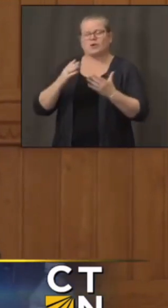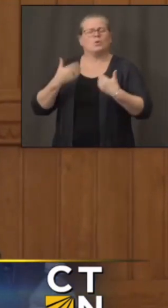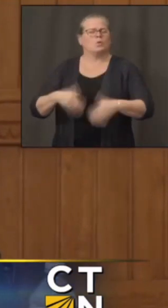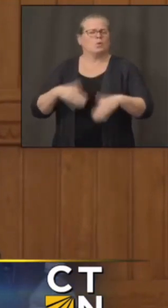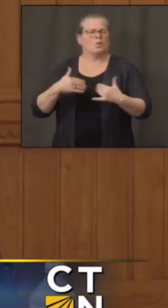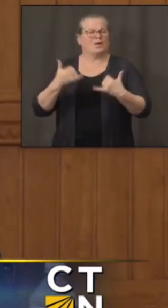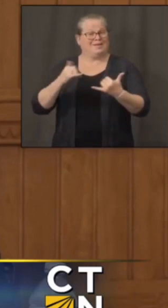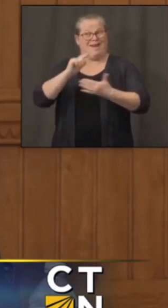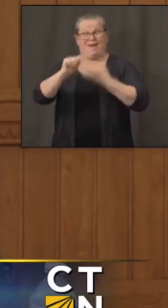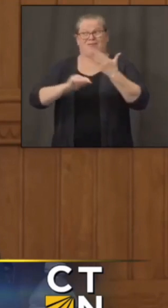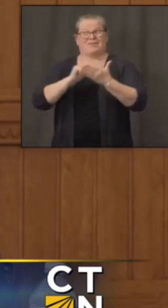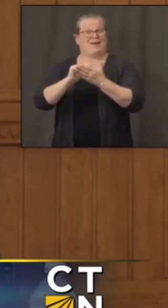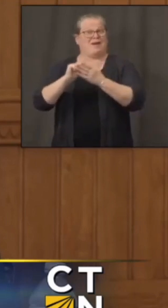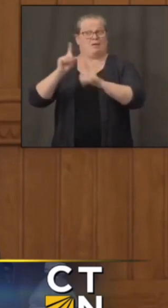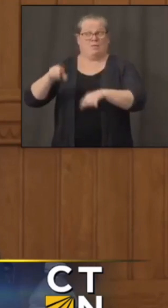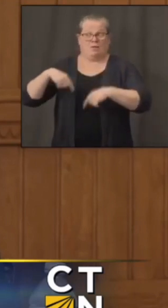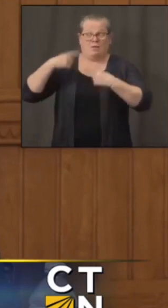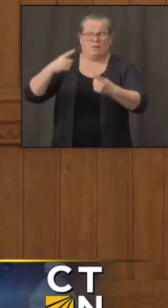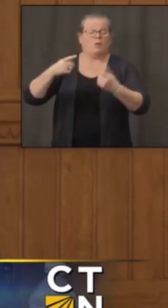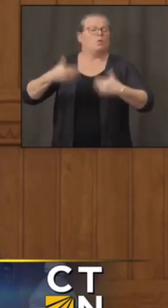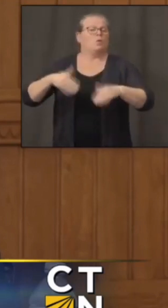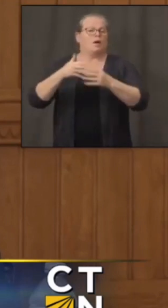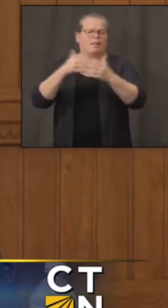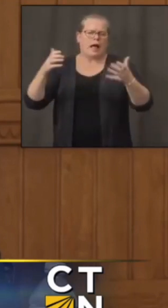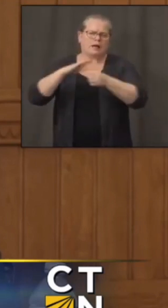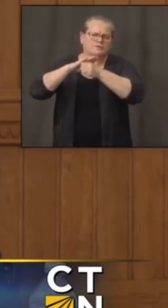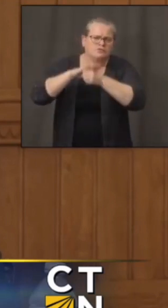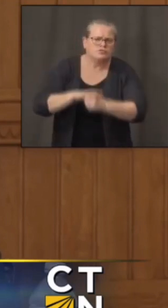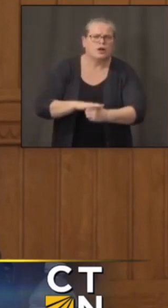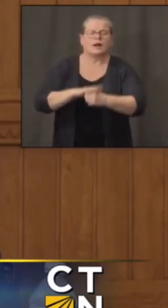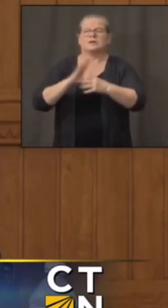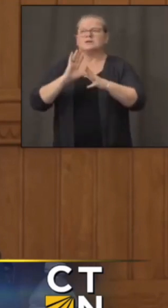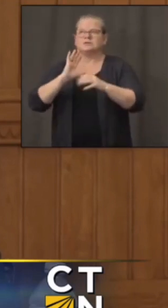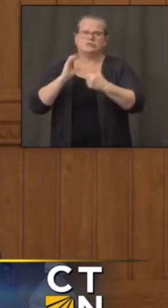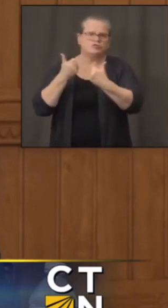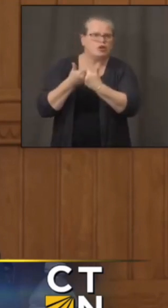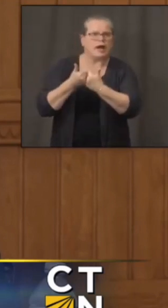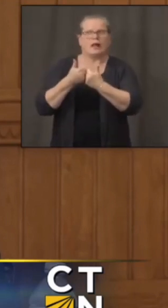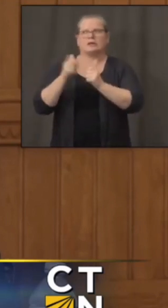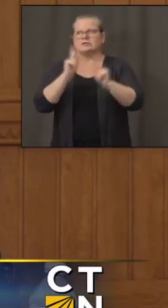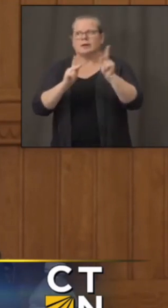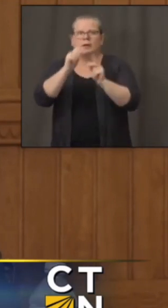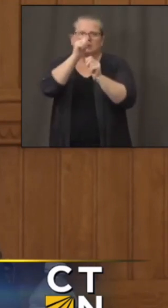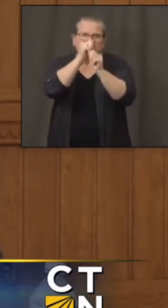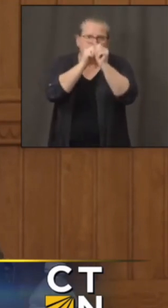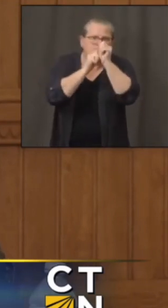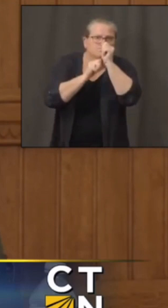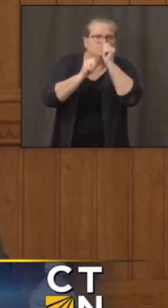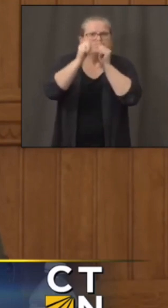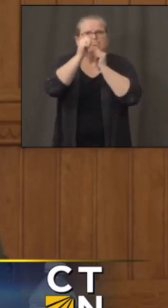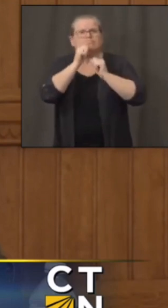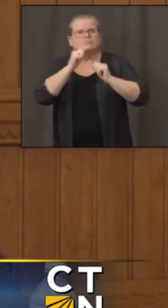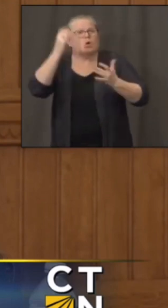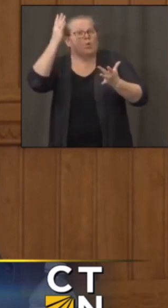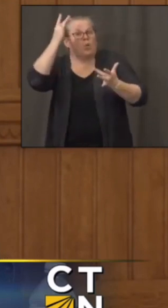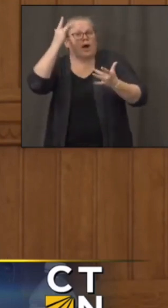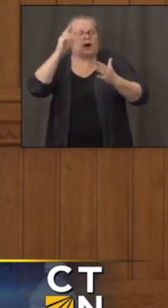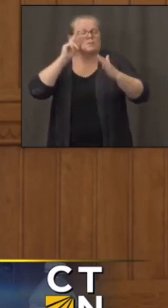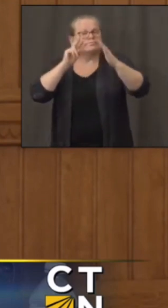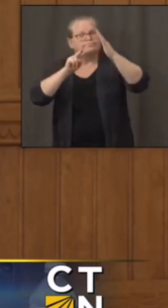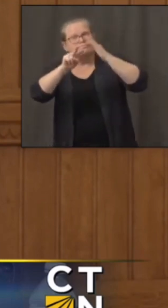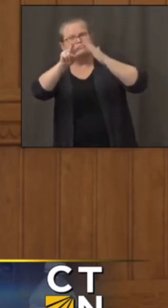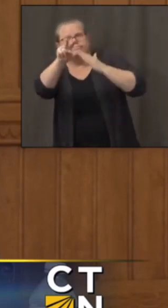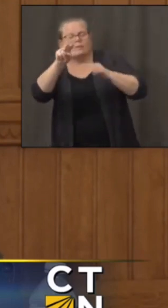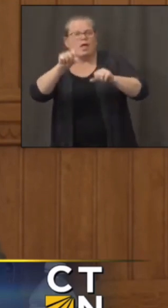challenging time. Hearing a lot that, people are just feeling stress related to the uncertainty of, their own